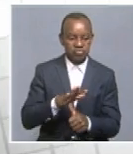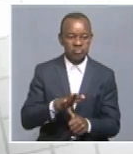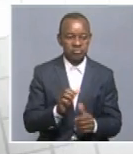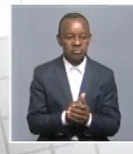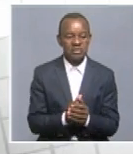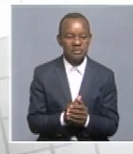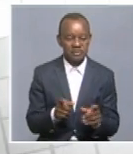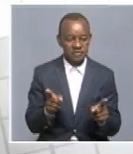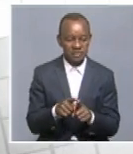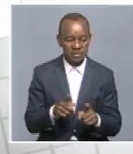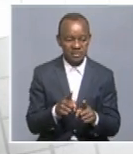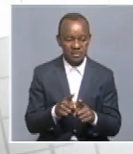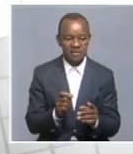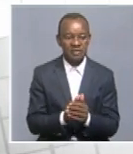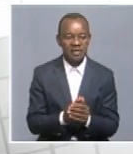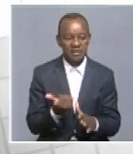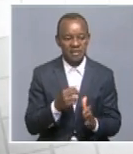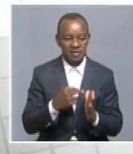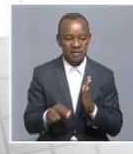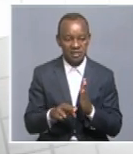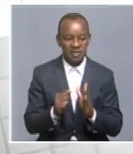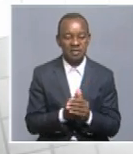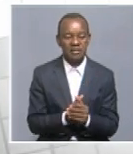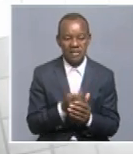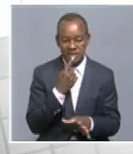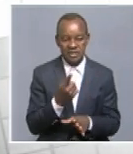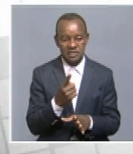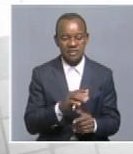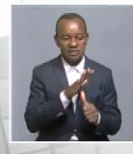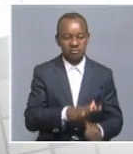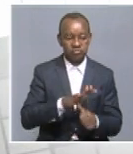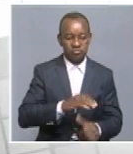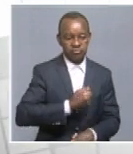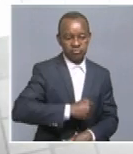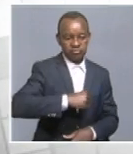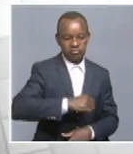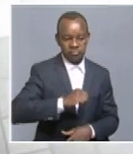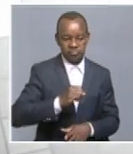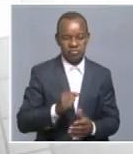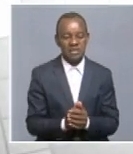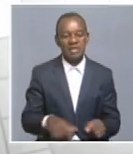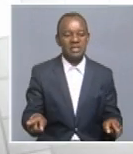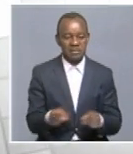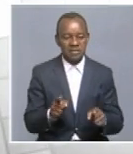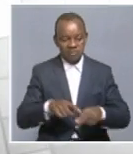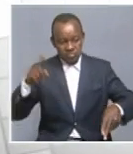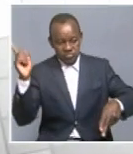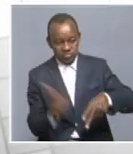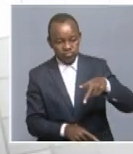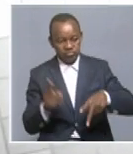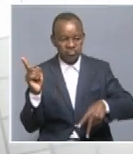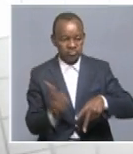190 clearly stipulates that any sort of harassment, whether verbal, physical, or emotional, are